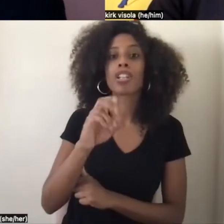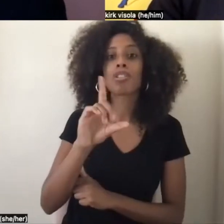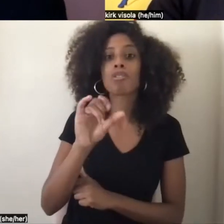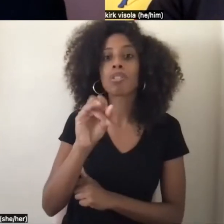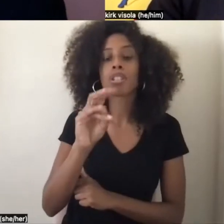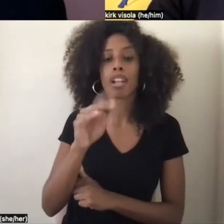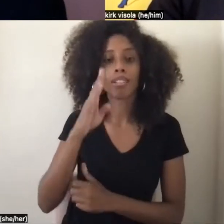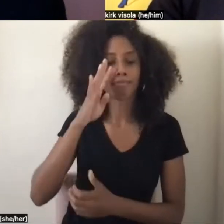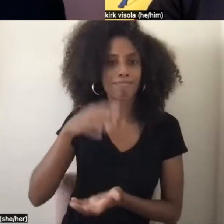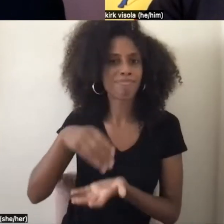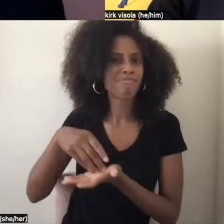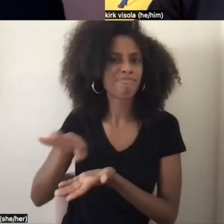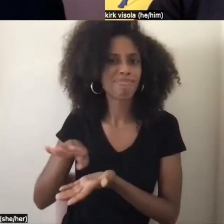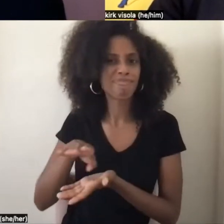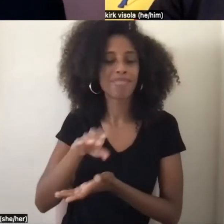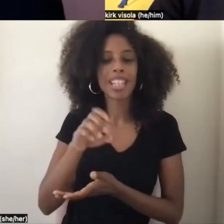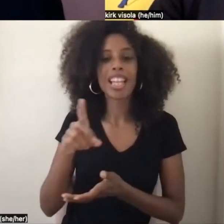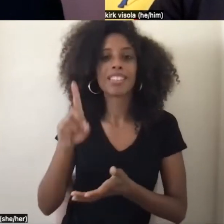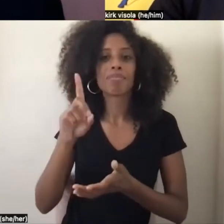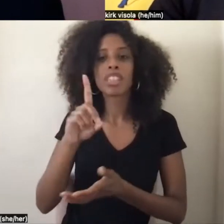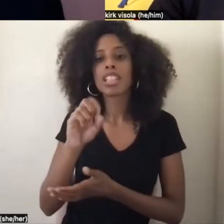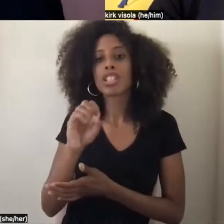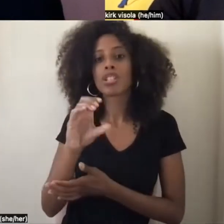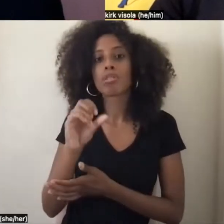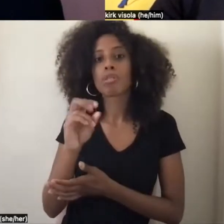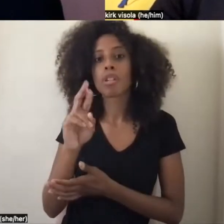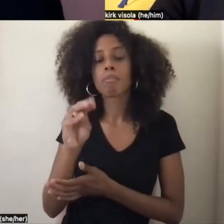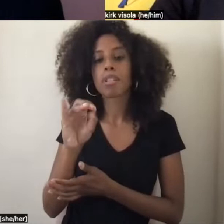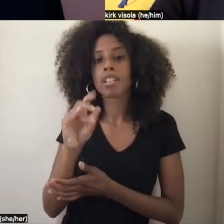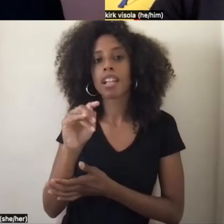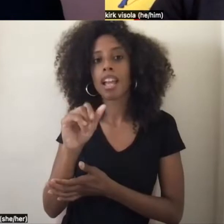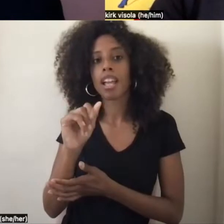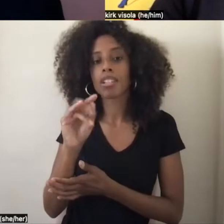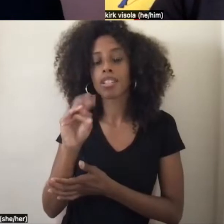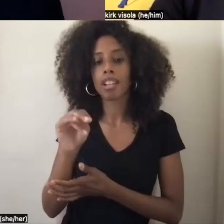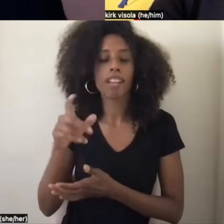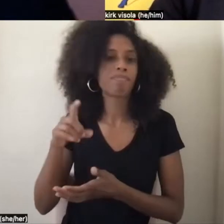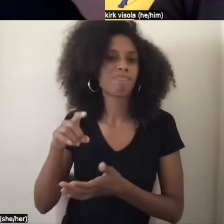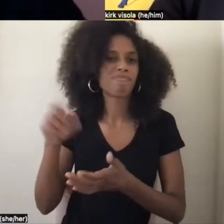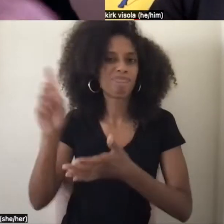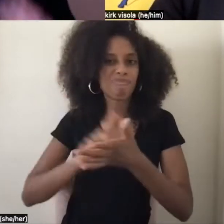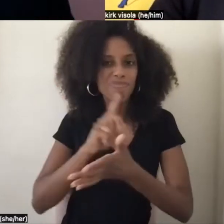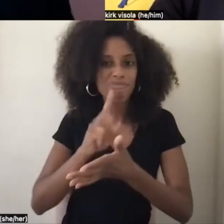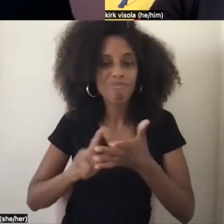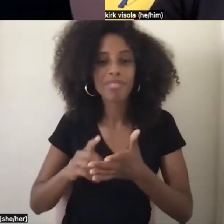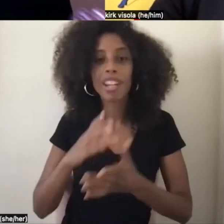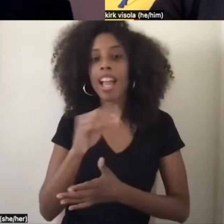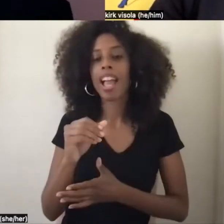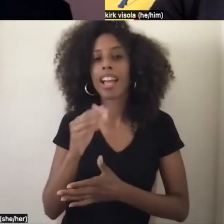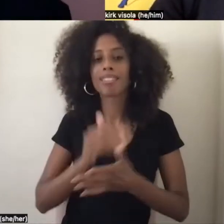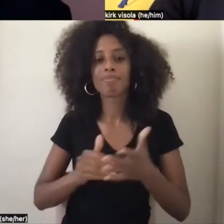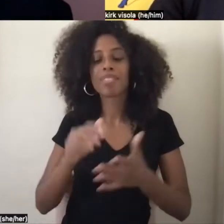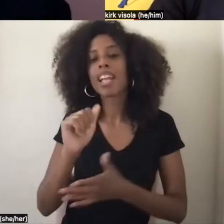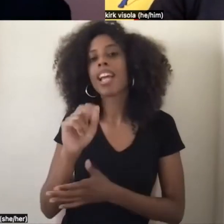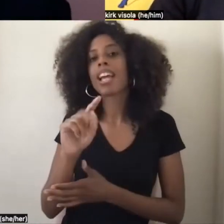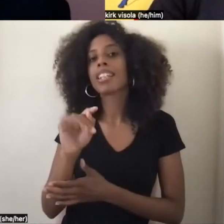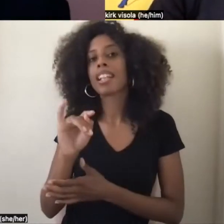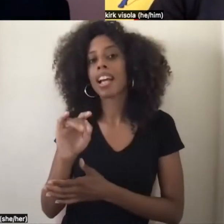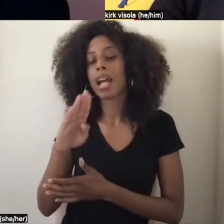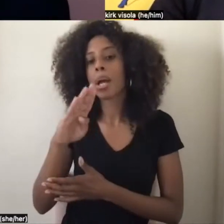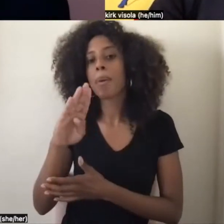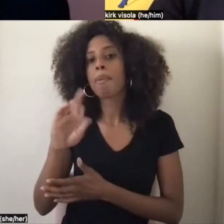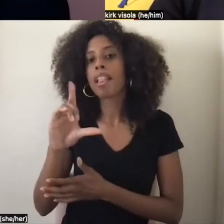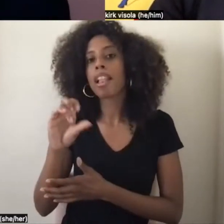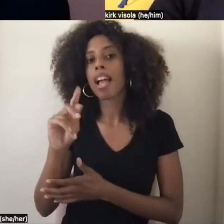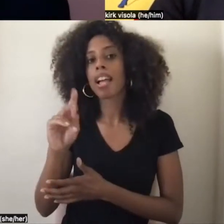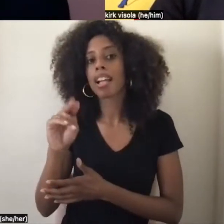and anti-Blackness. I encourage y'all to look up the definitions of these words and compare them to the definitions that you